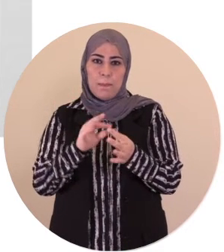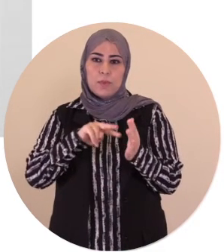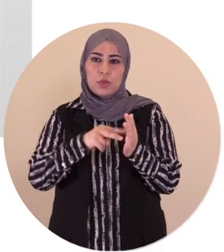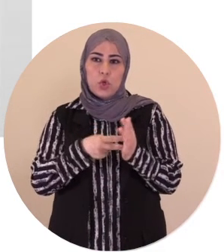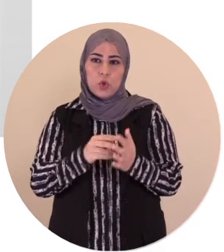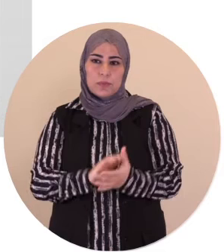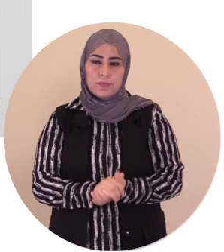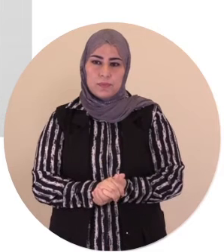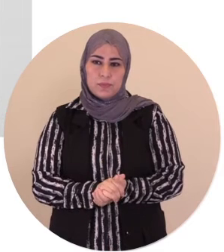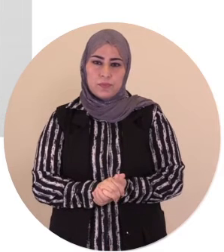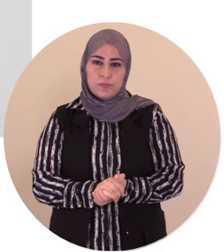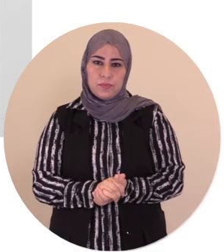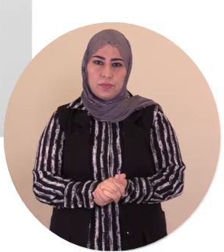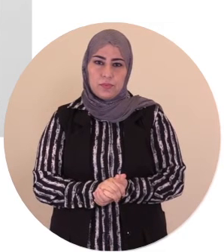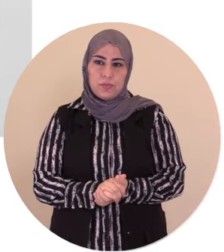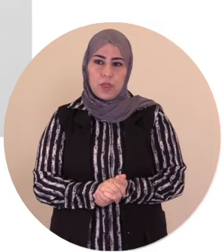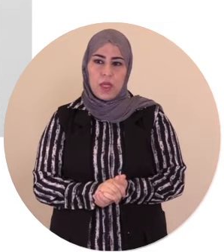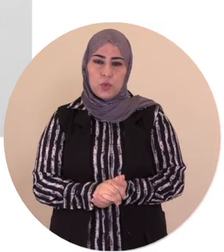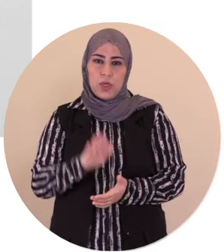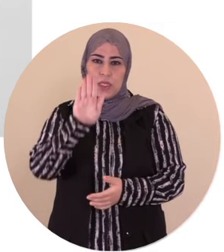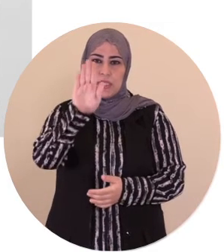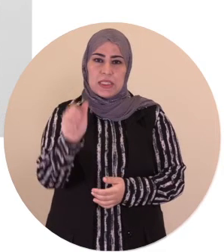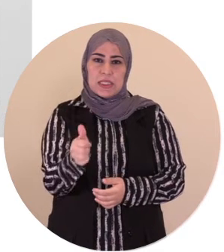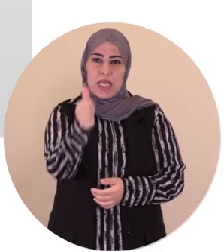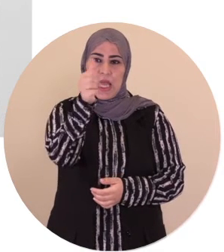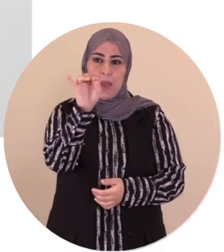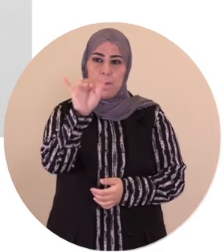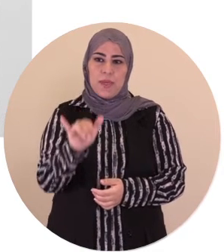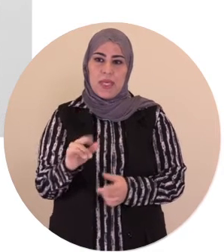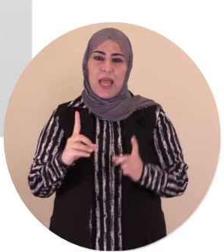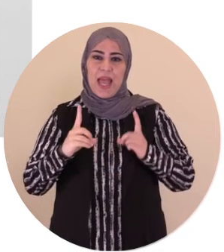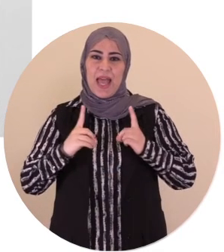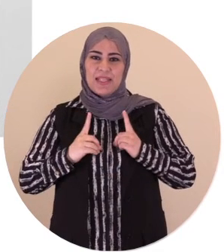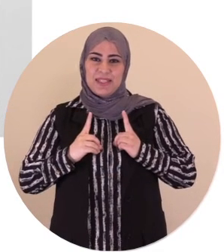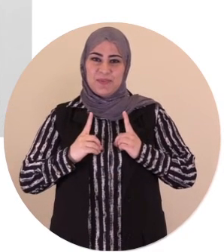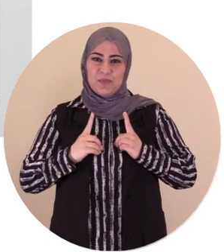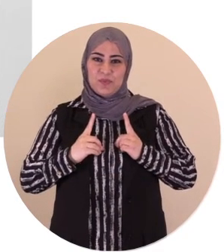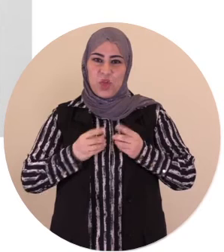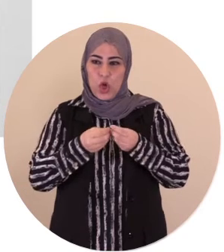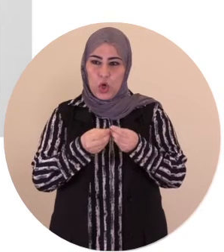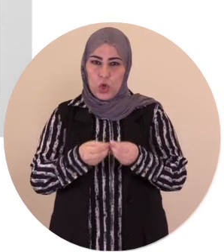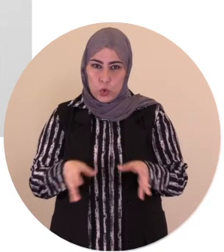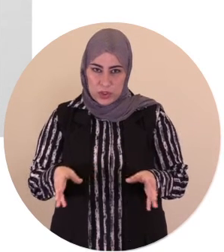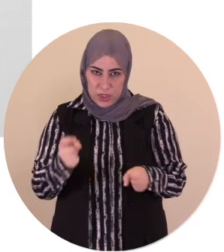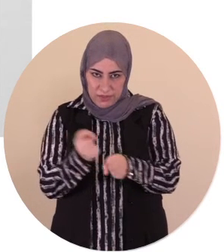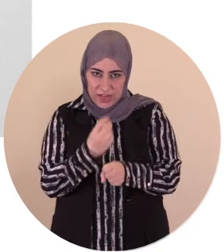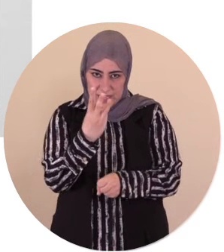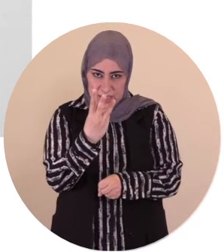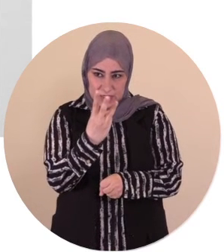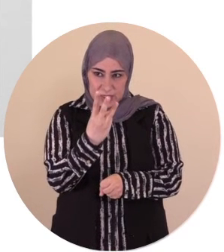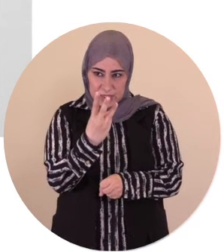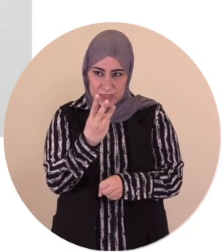first. So he lost the bag first. So I'll say, Sammy had lost his bag before he arrived at